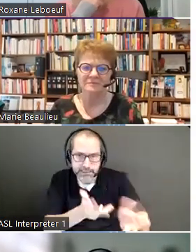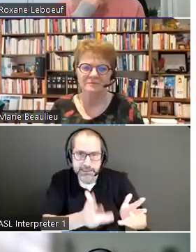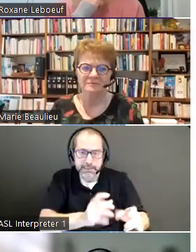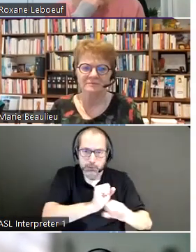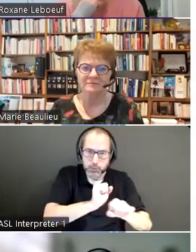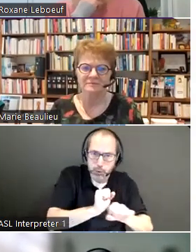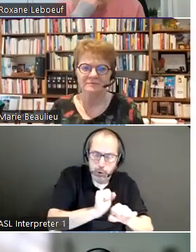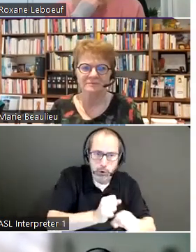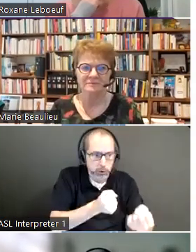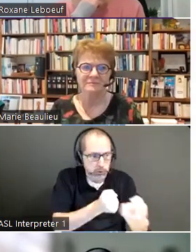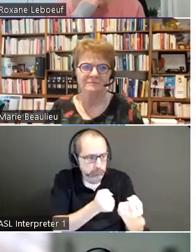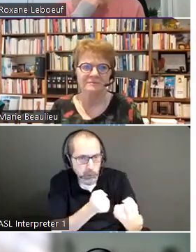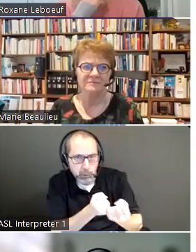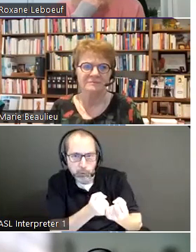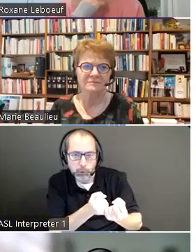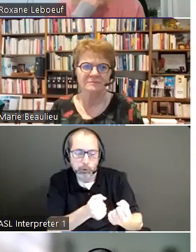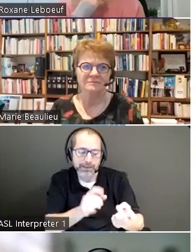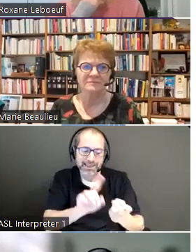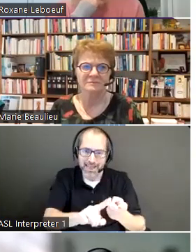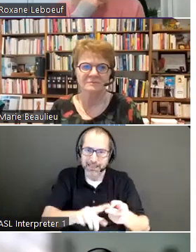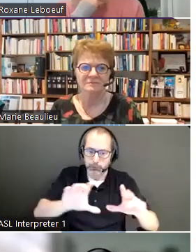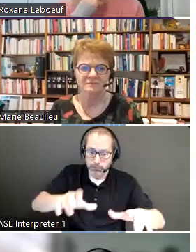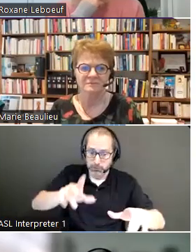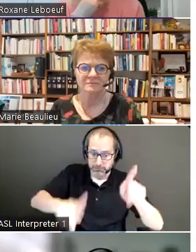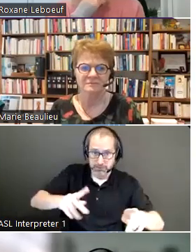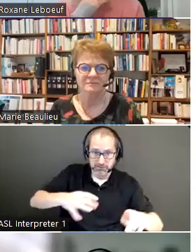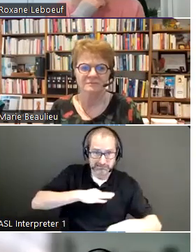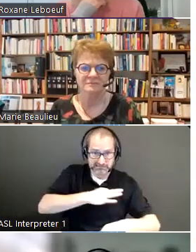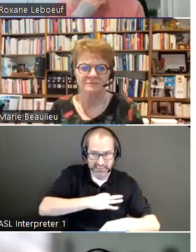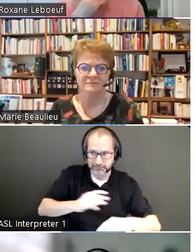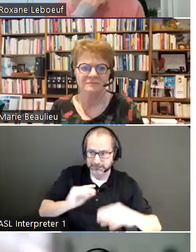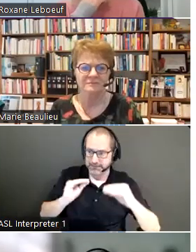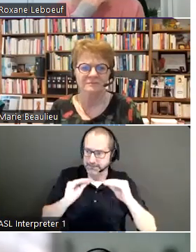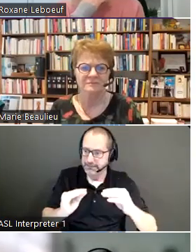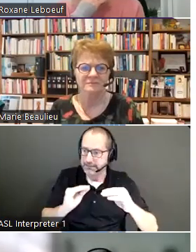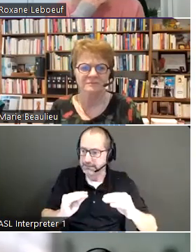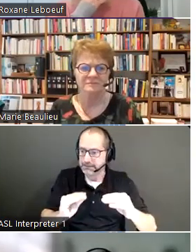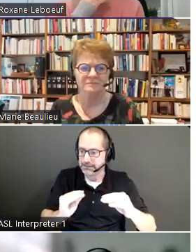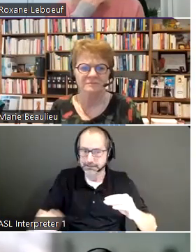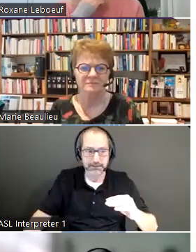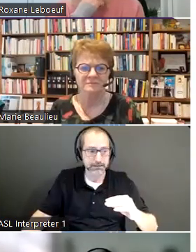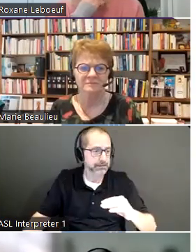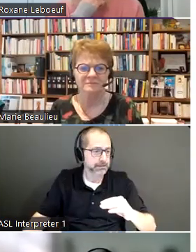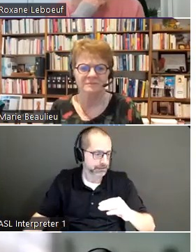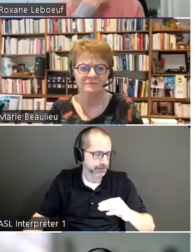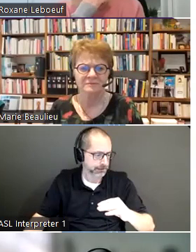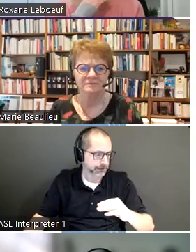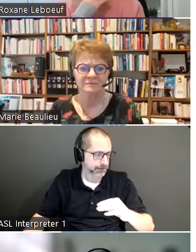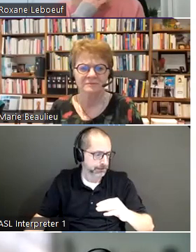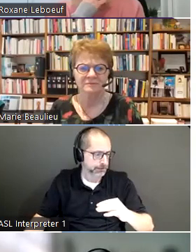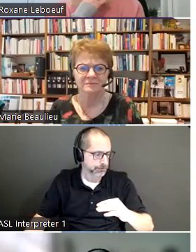support, and all sectors, we're providing further skills and knowledge how to recognize and respond to elder